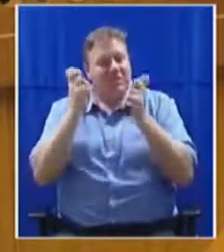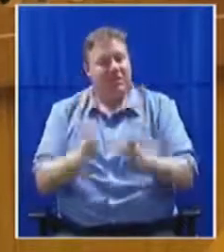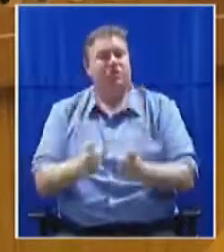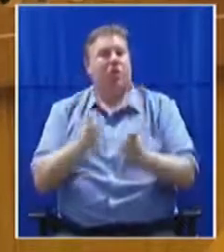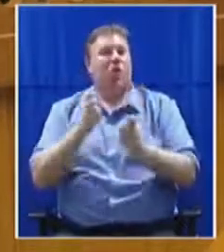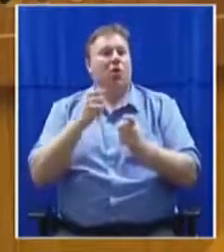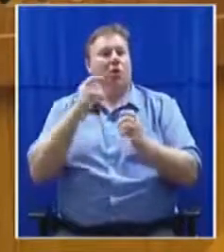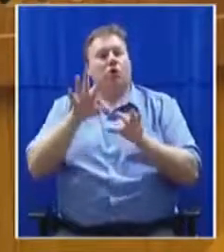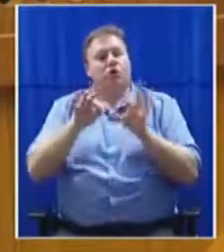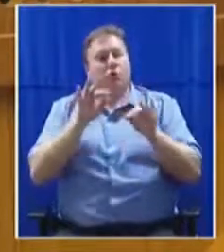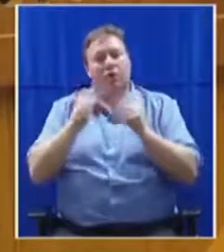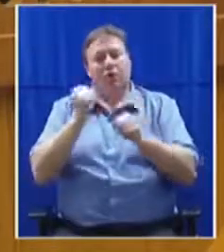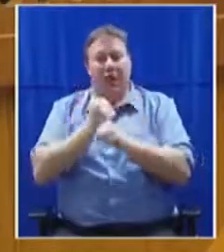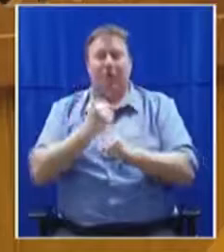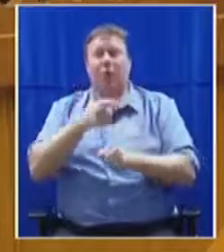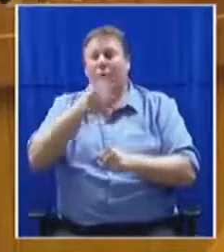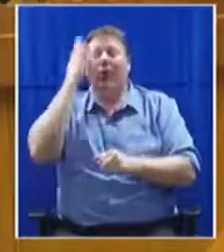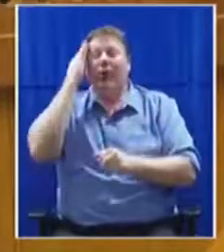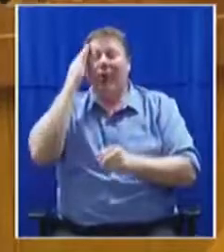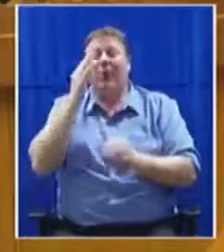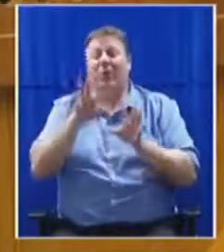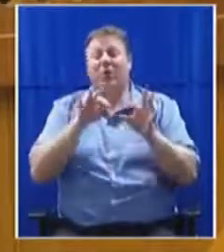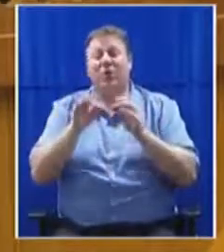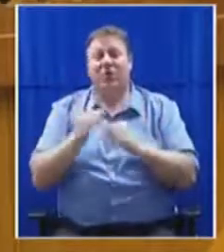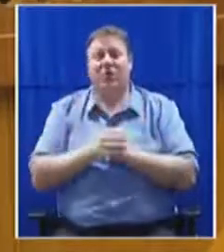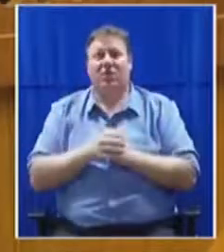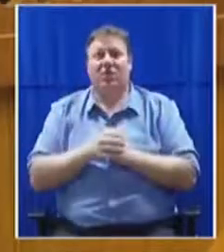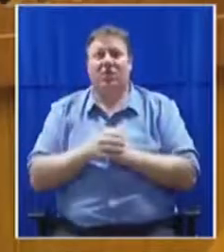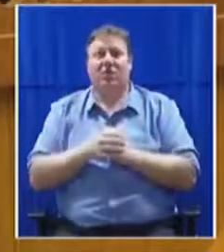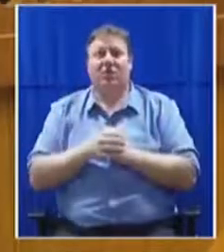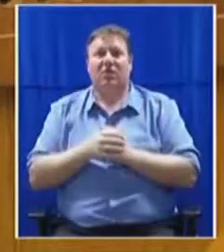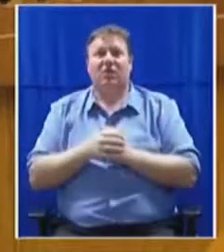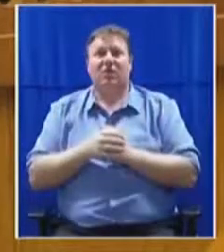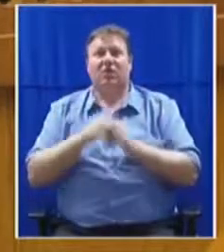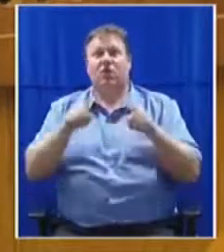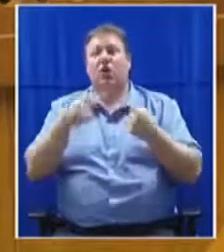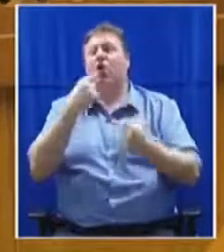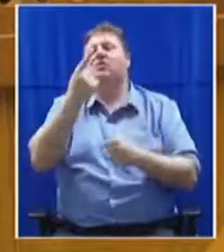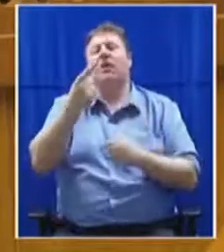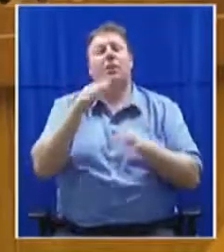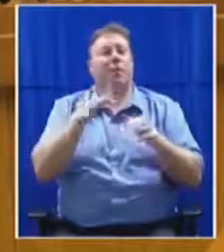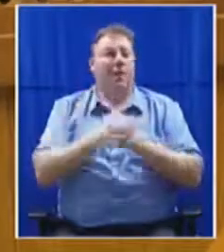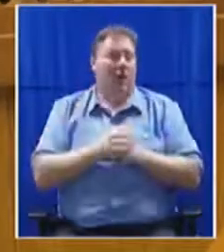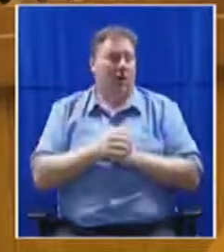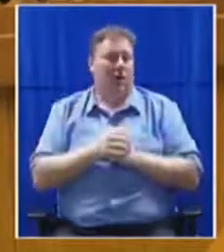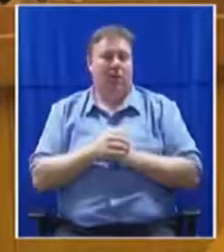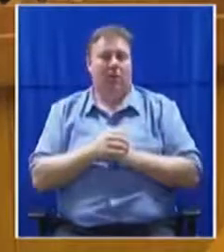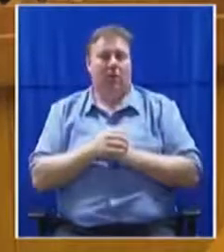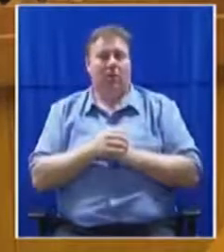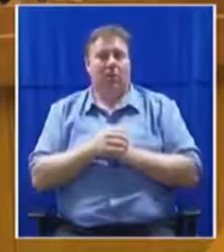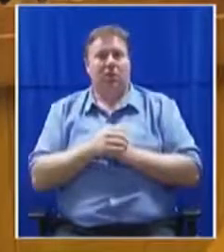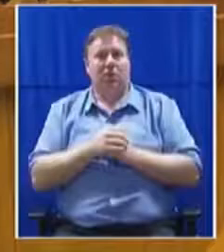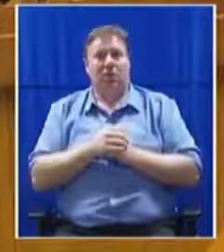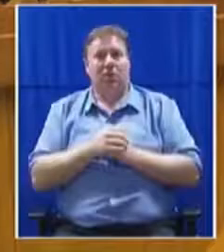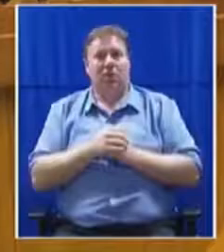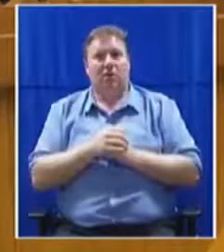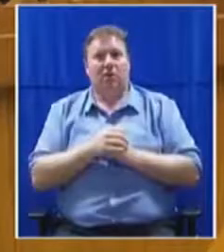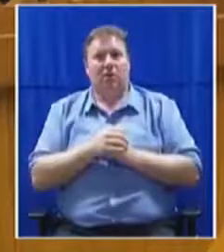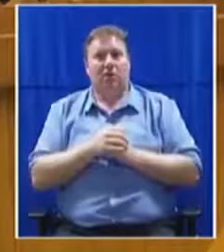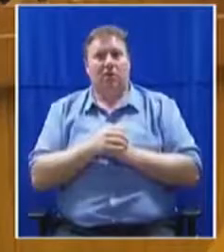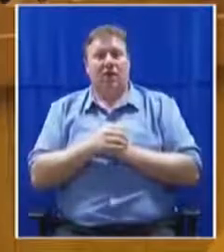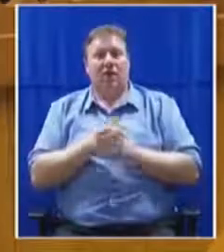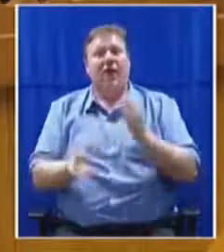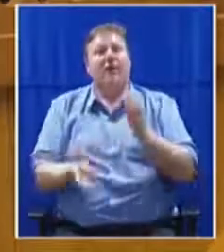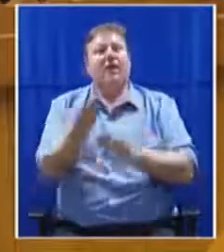and we know what those choices are. You can't, Democrats, say to people, you are going to increase